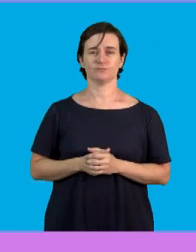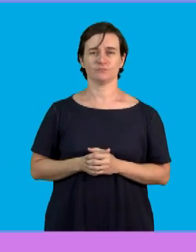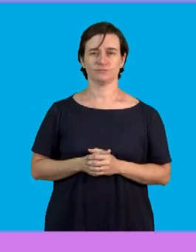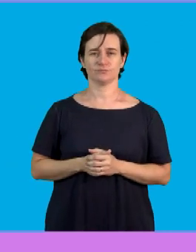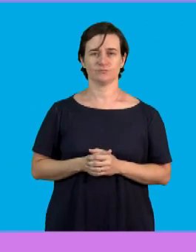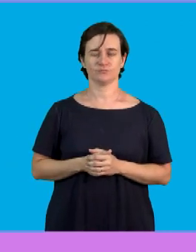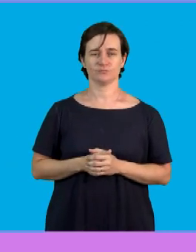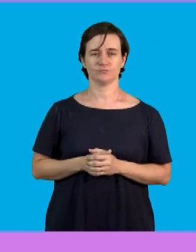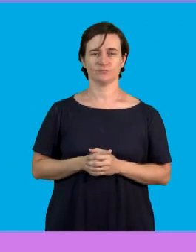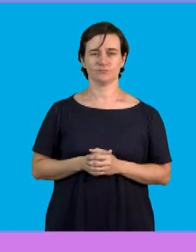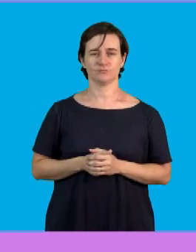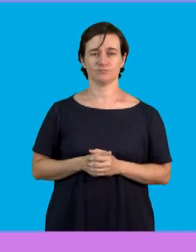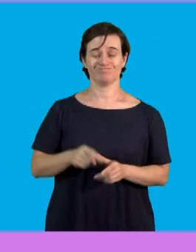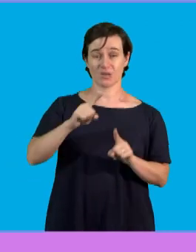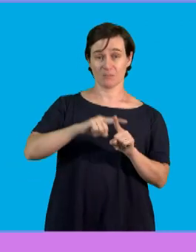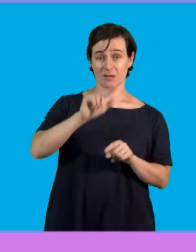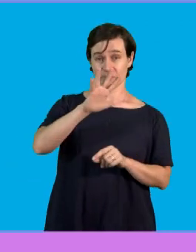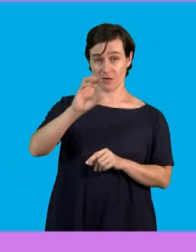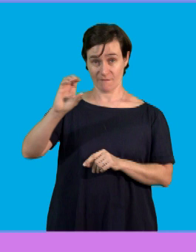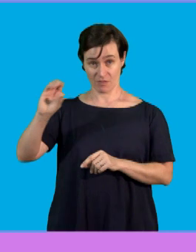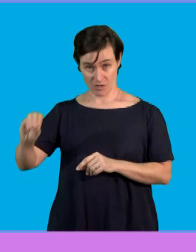2,361.52 plus